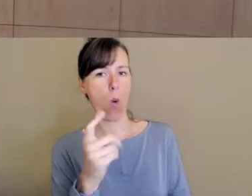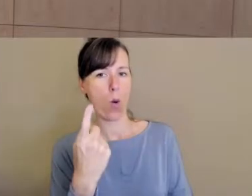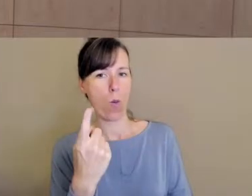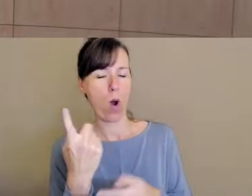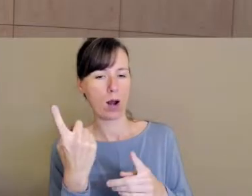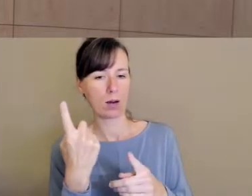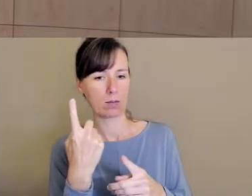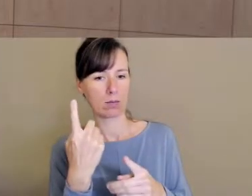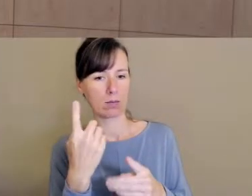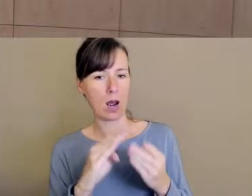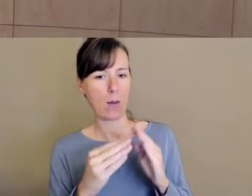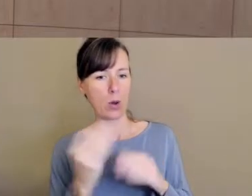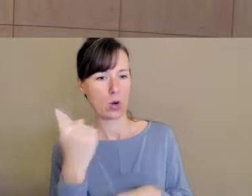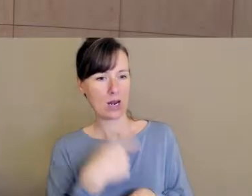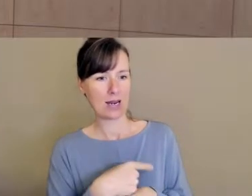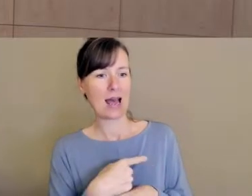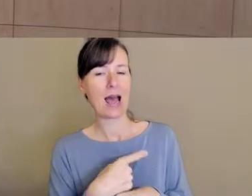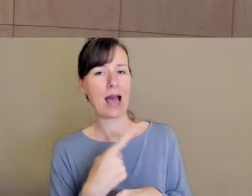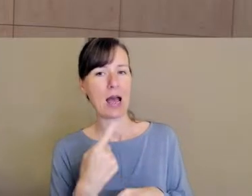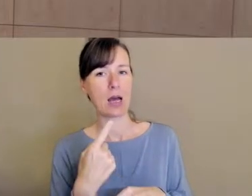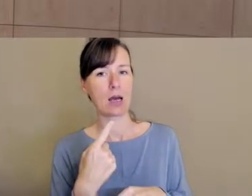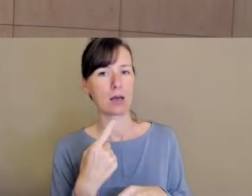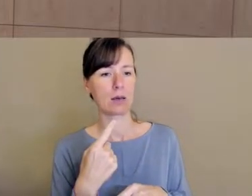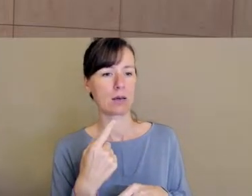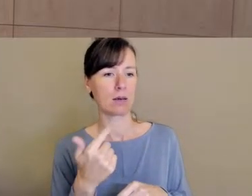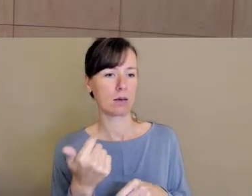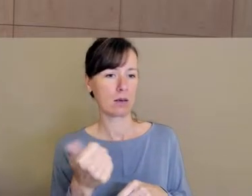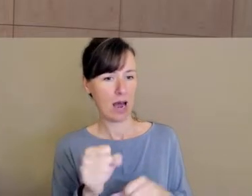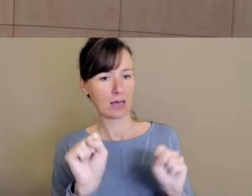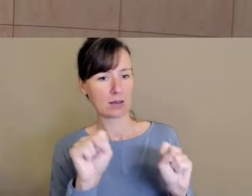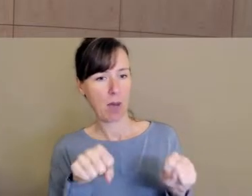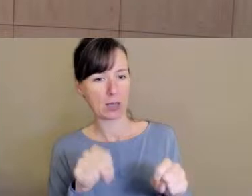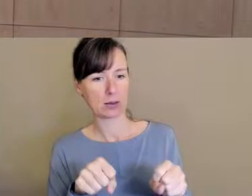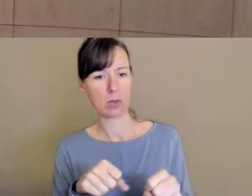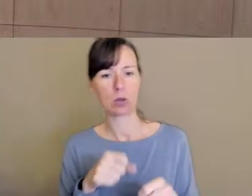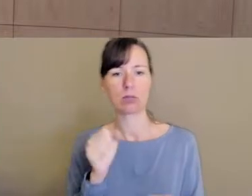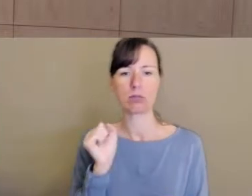staff support where feasible? Okay.